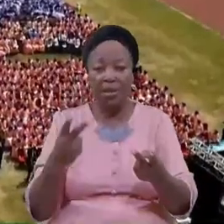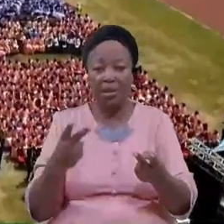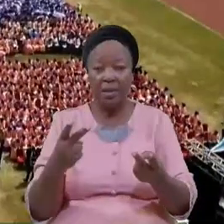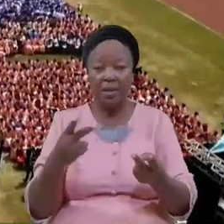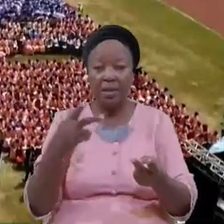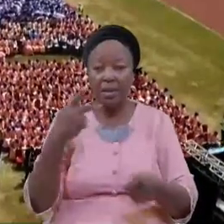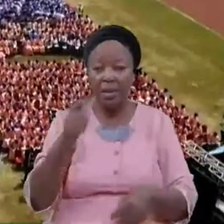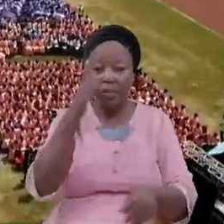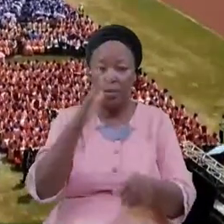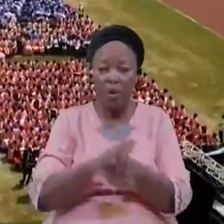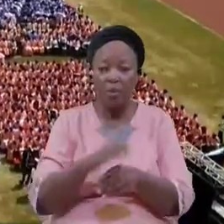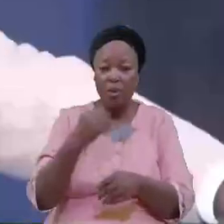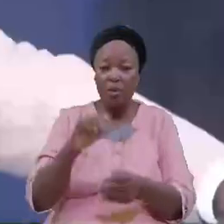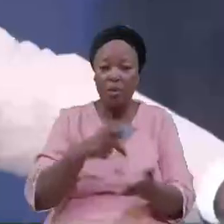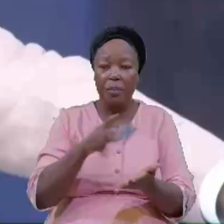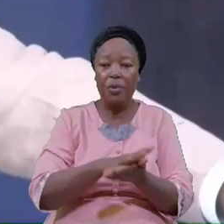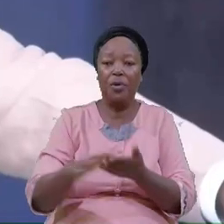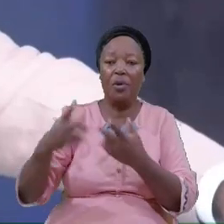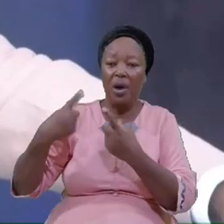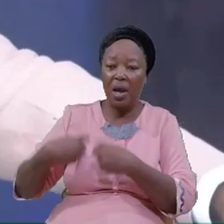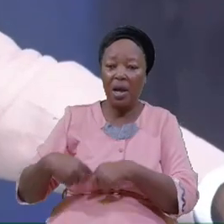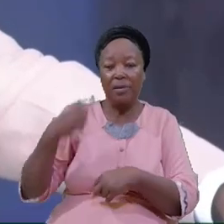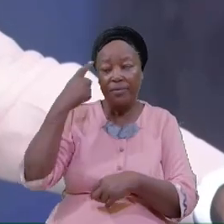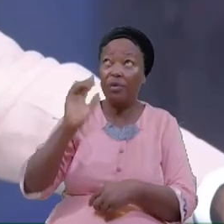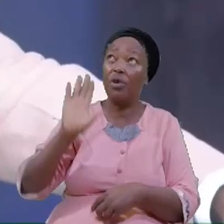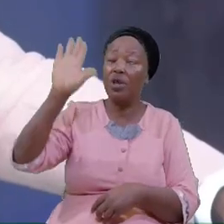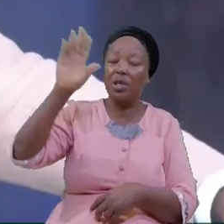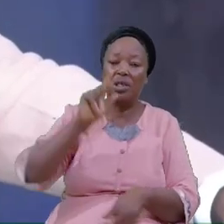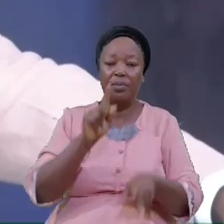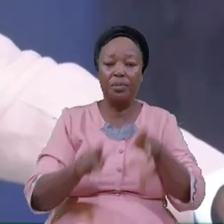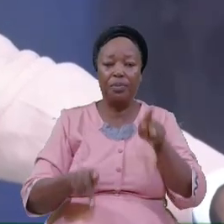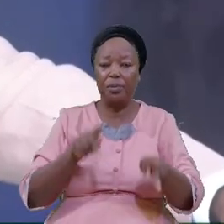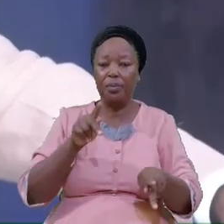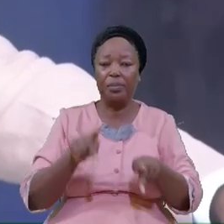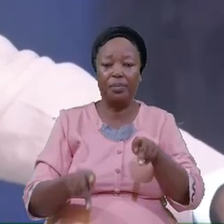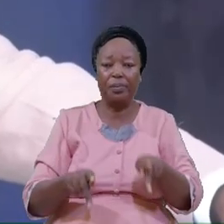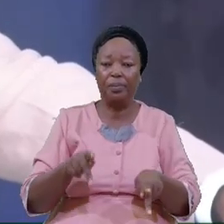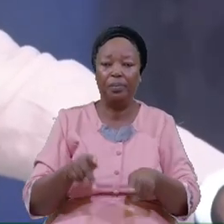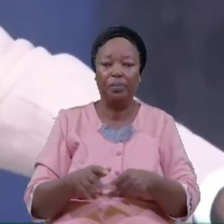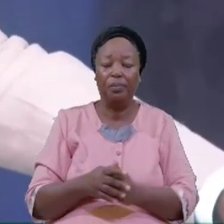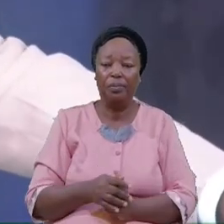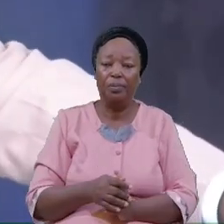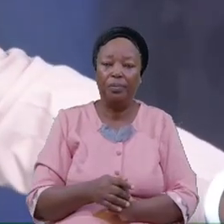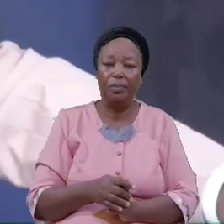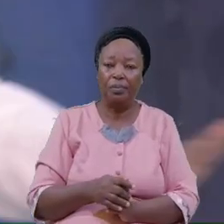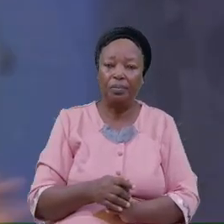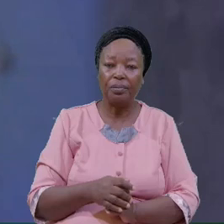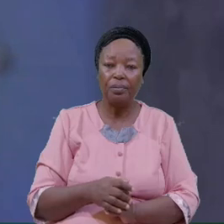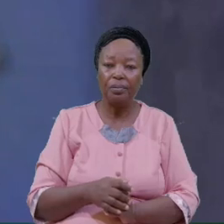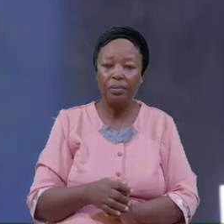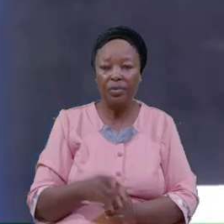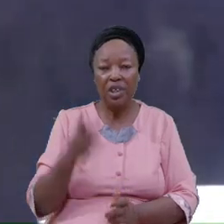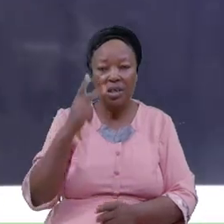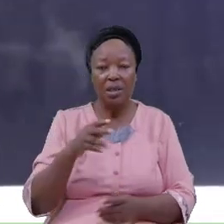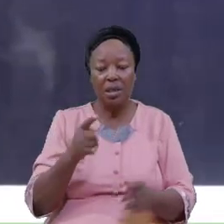of pure heart for His people. La promesse d'un cœur pur pour son peuple. Look at Ezekiel